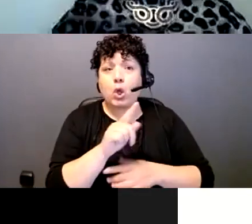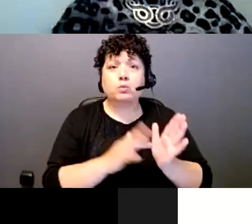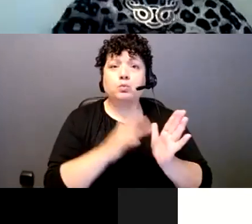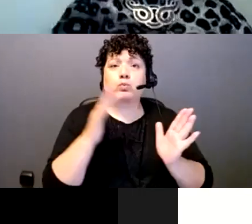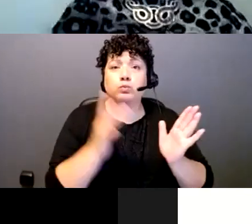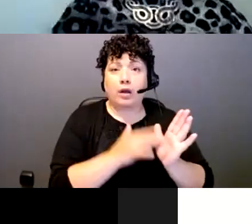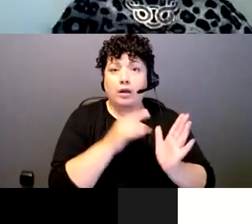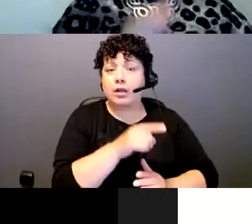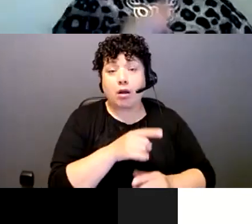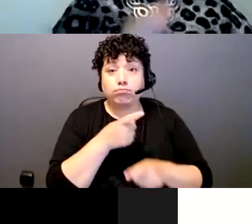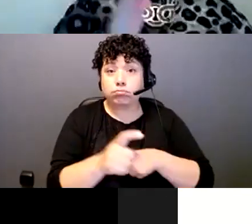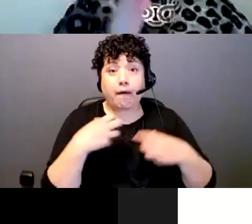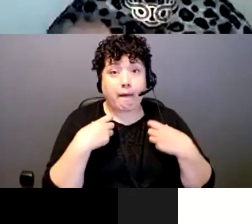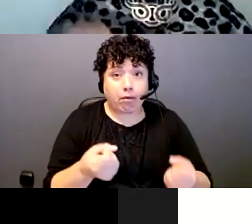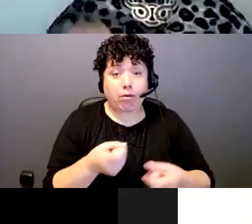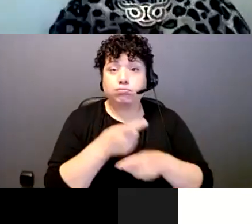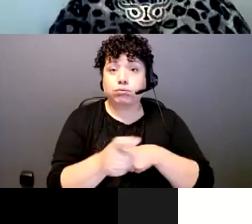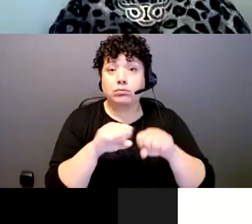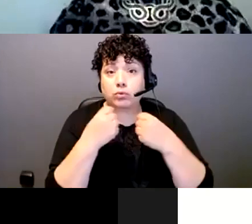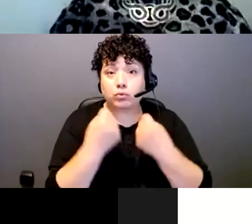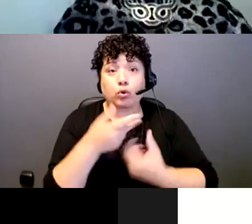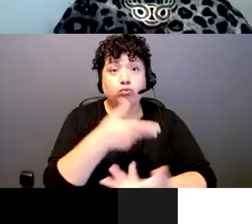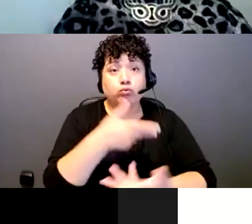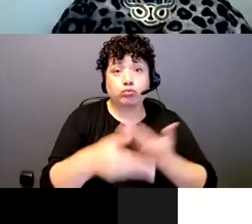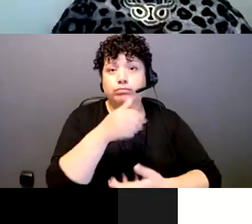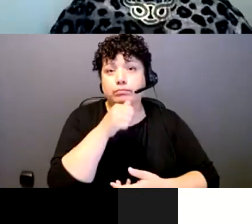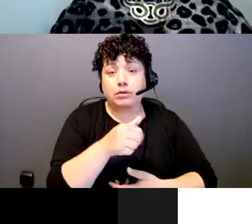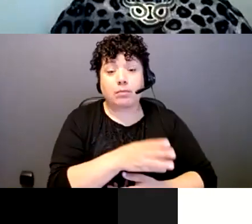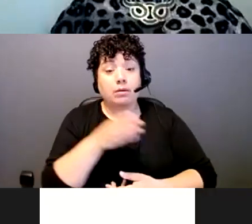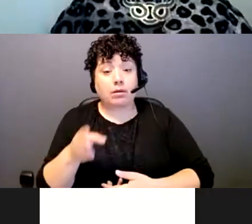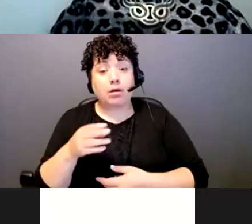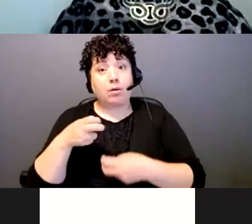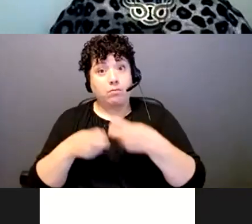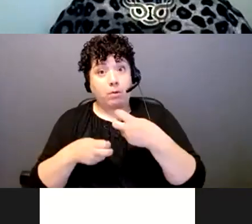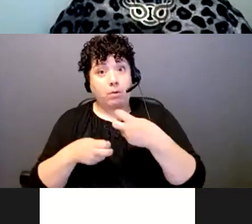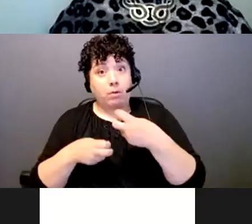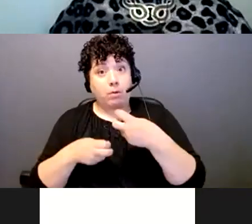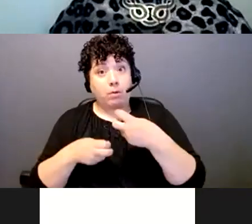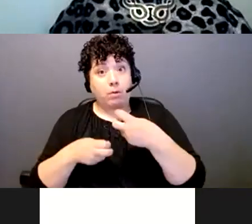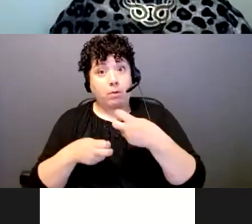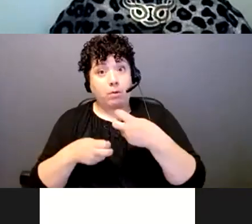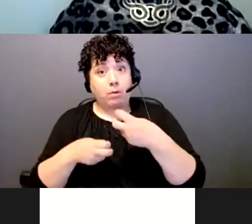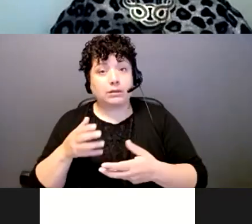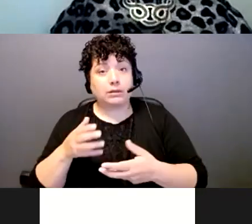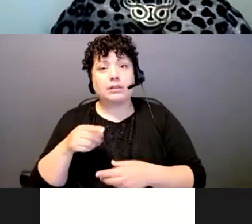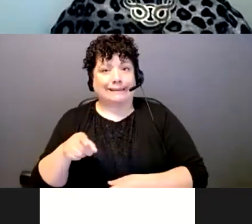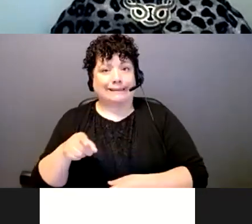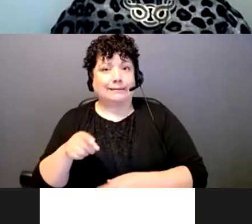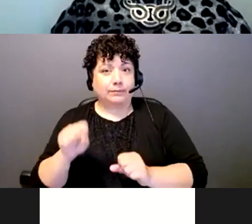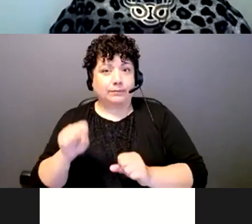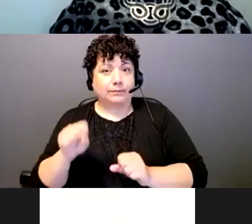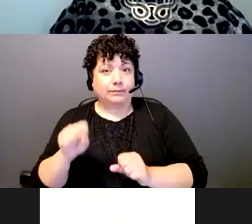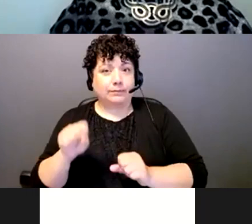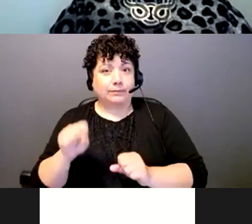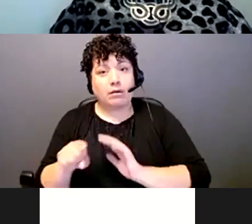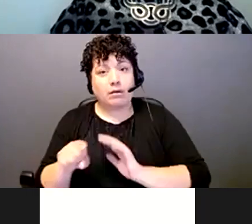negligible health or social effects. But when you get into the problematic use, that's when those negative effects or consequences